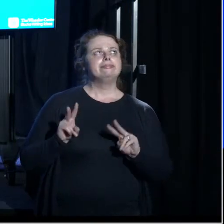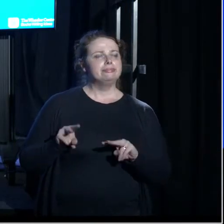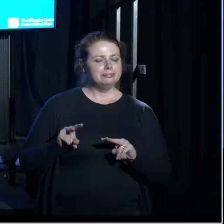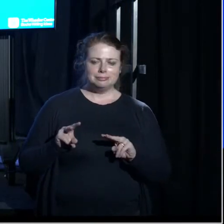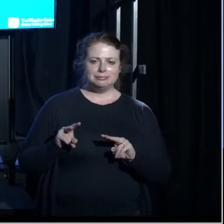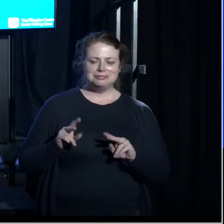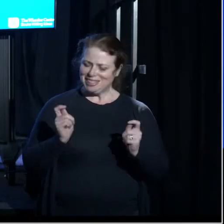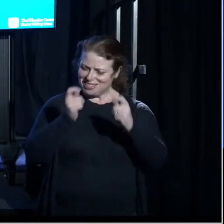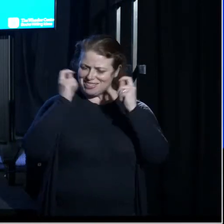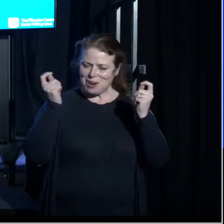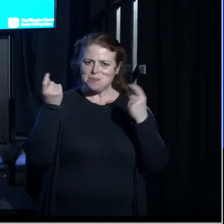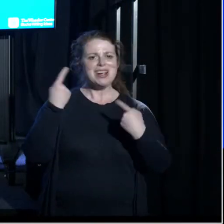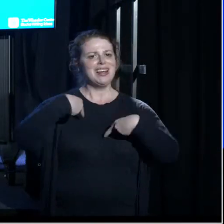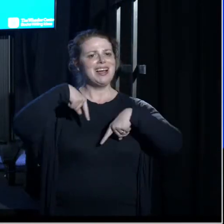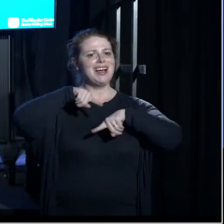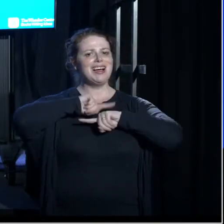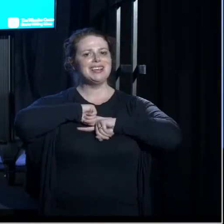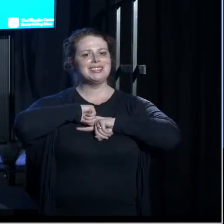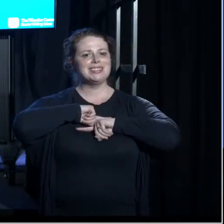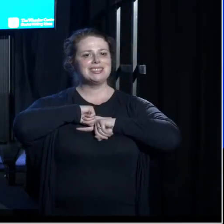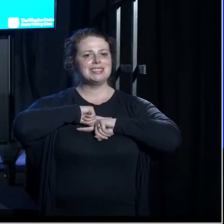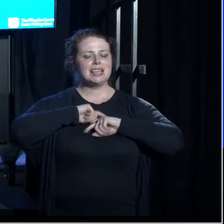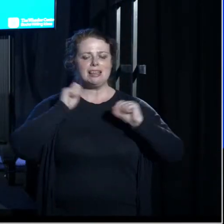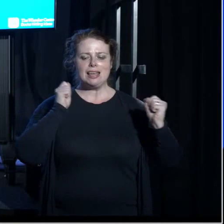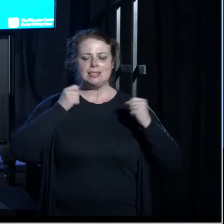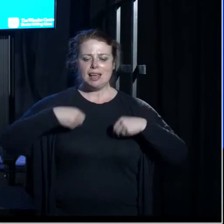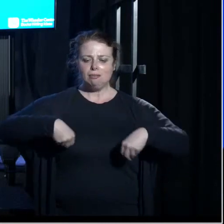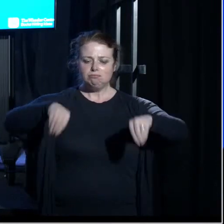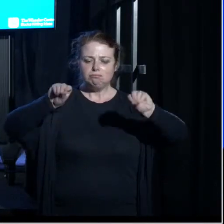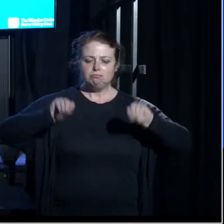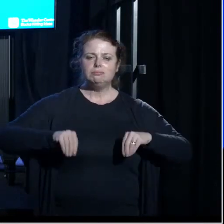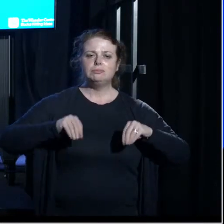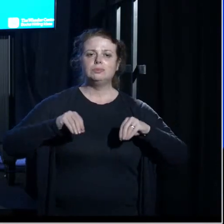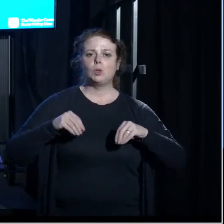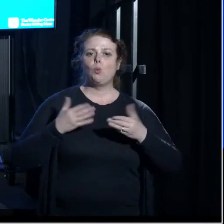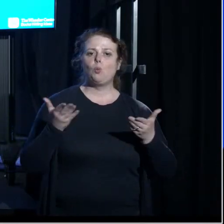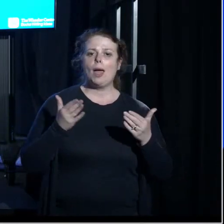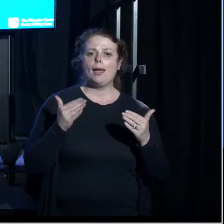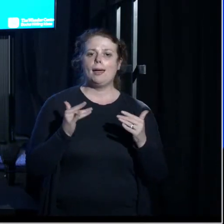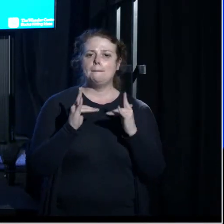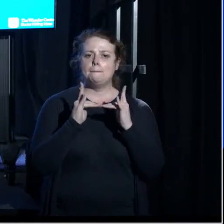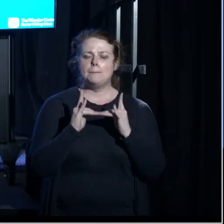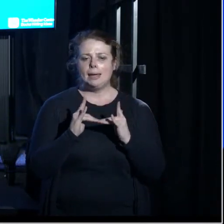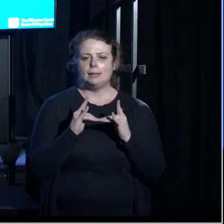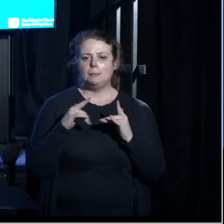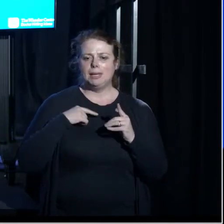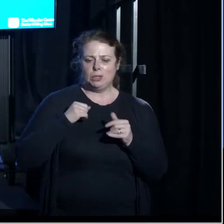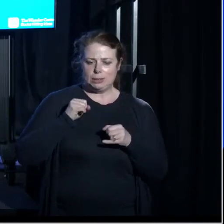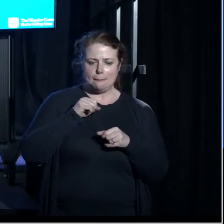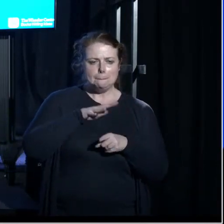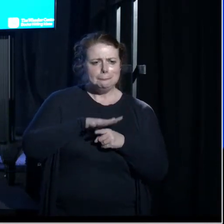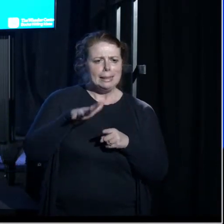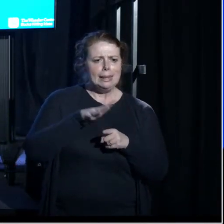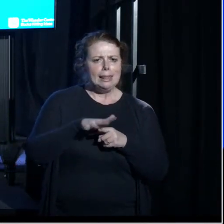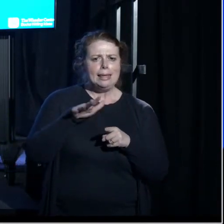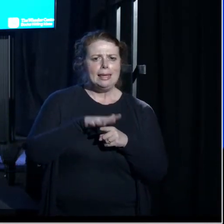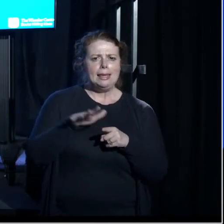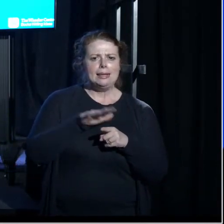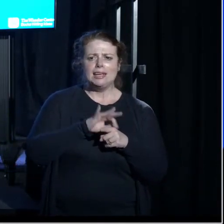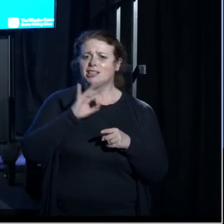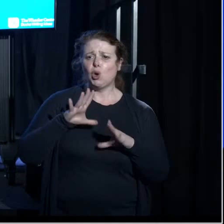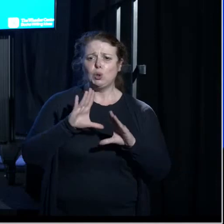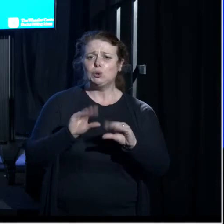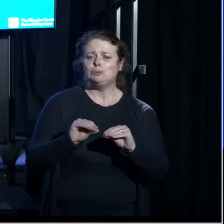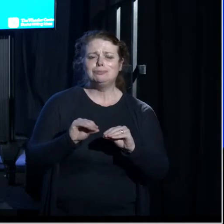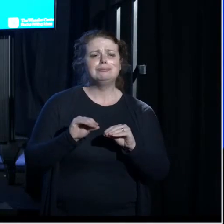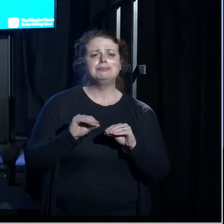us. I lay a towel down in bed, free bleeding in my sleep, dumbfounded at how our blood needs a different verb